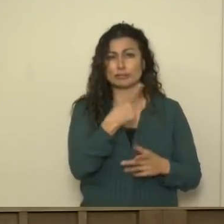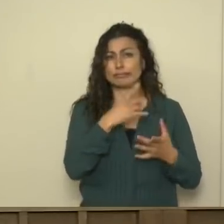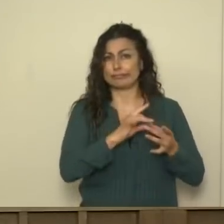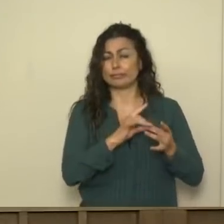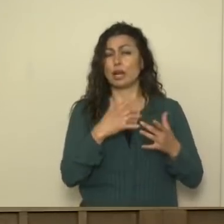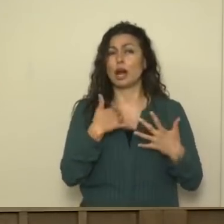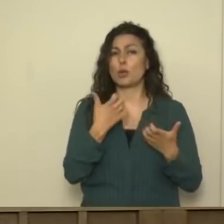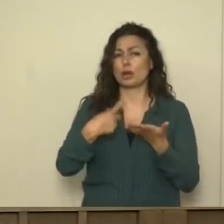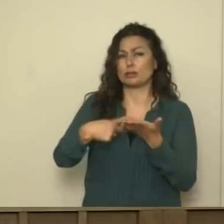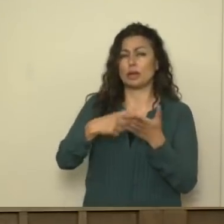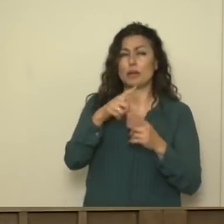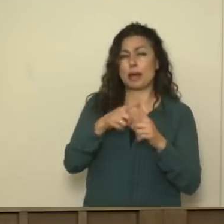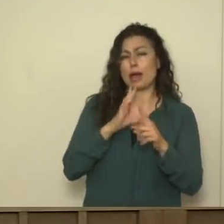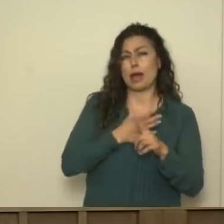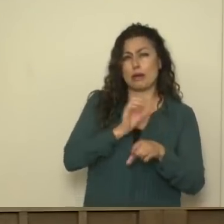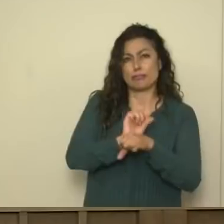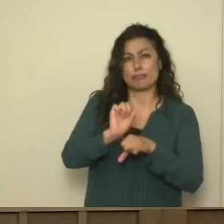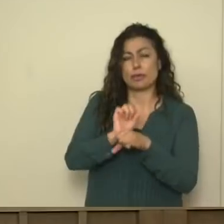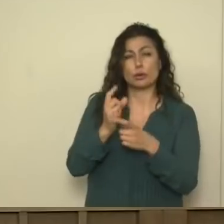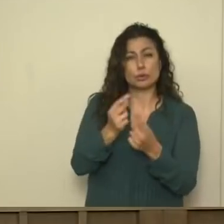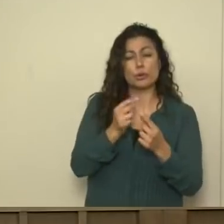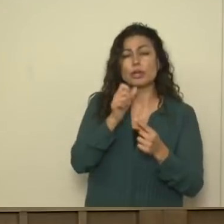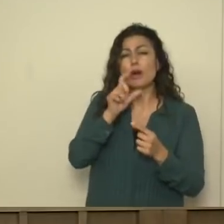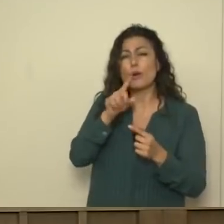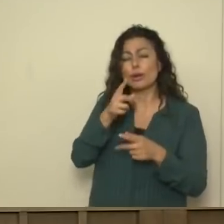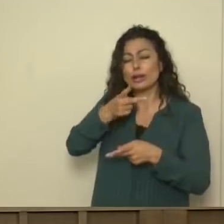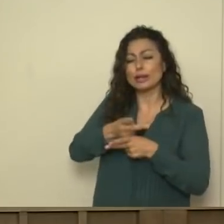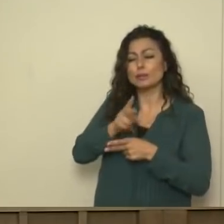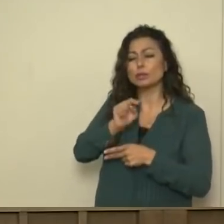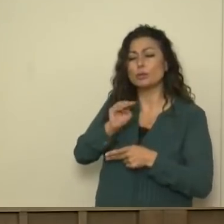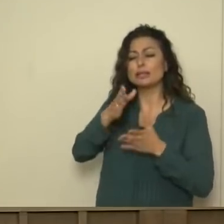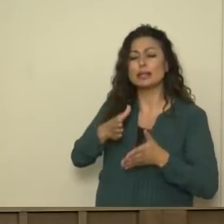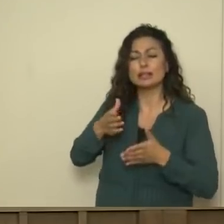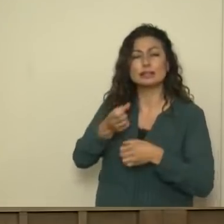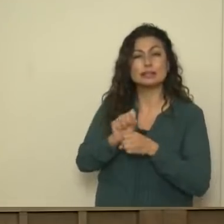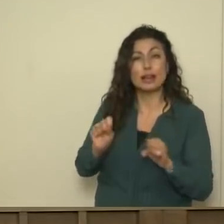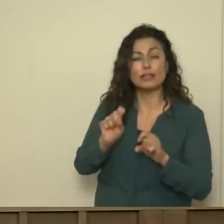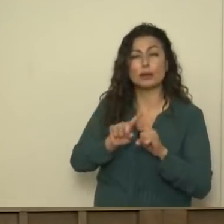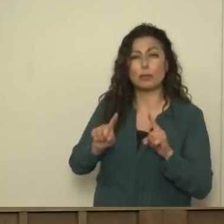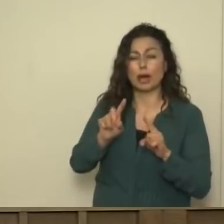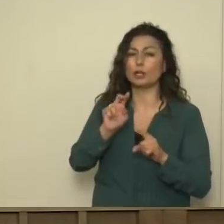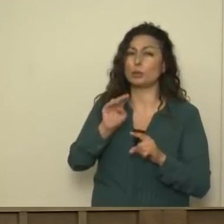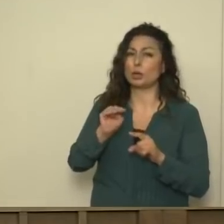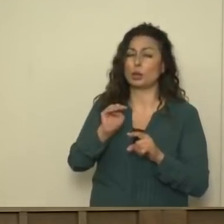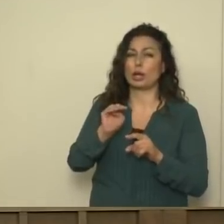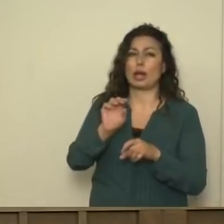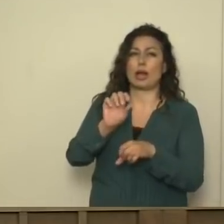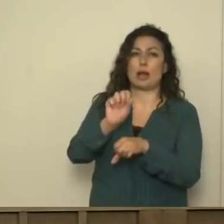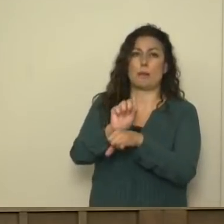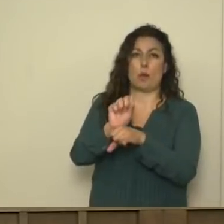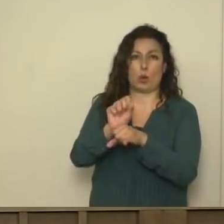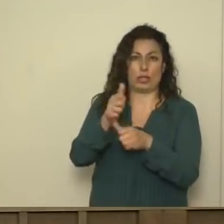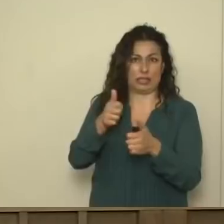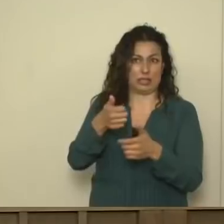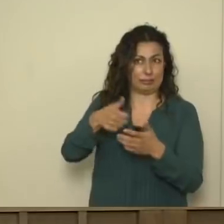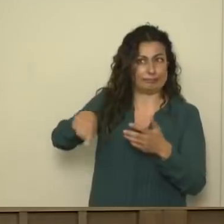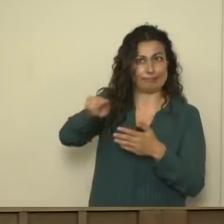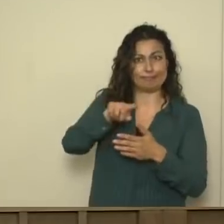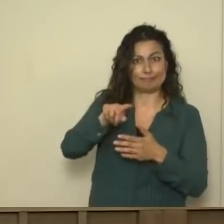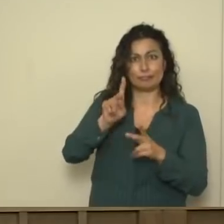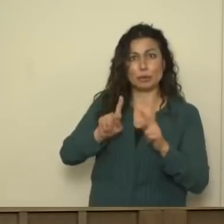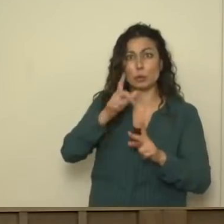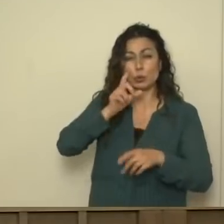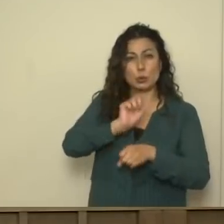about the efforts that we're taking to not only keep New Mexicans safe, but to keep New Mexico employees safe as well. With